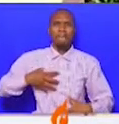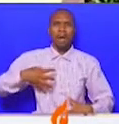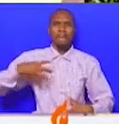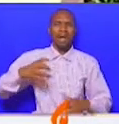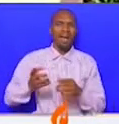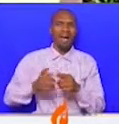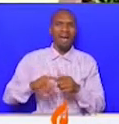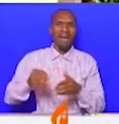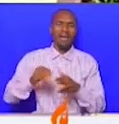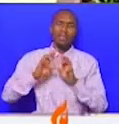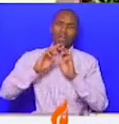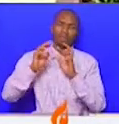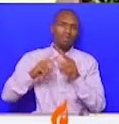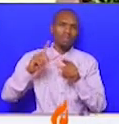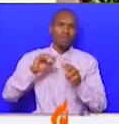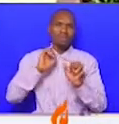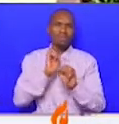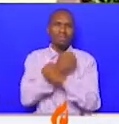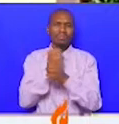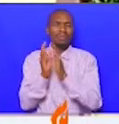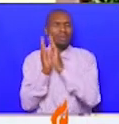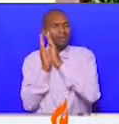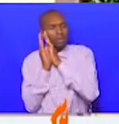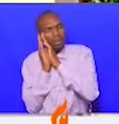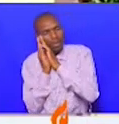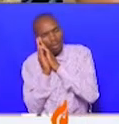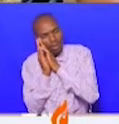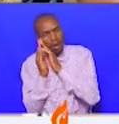bono asa ko teba ngatari korara ni ke ko muchanda bukia